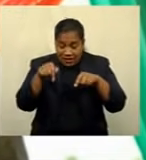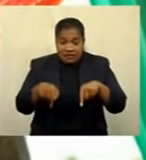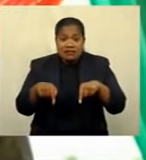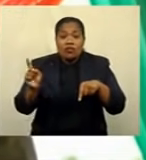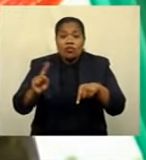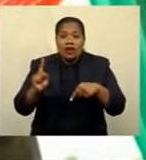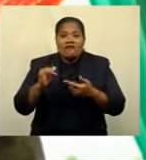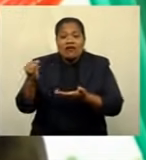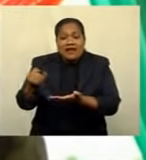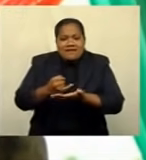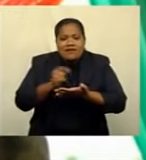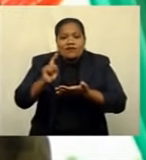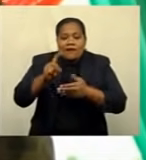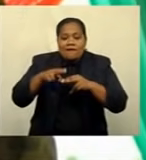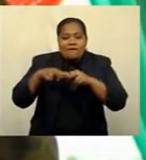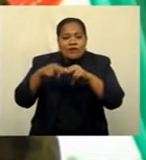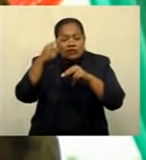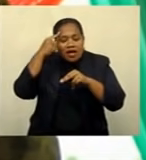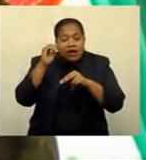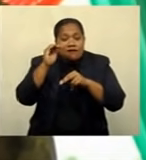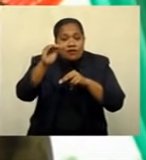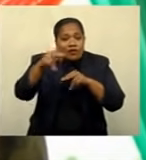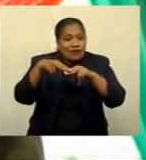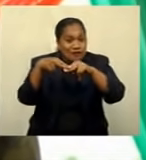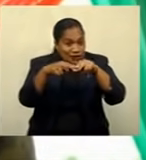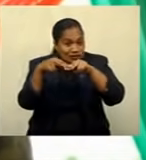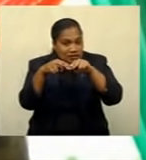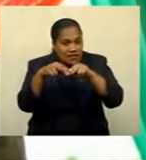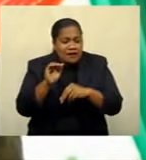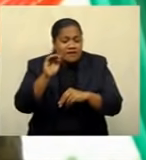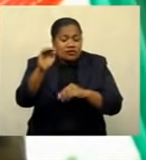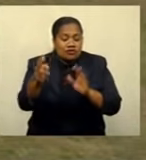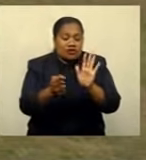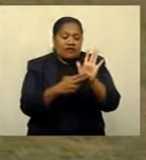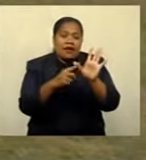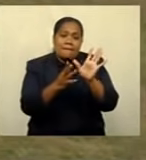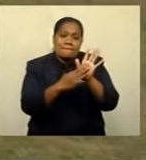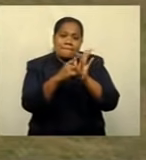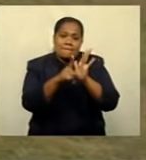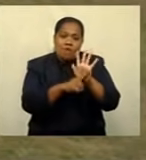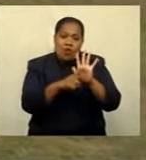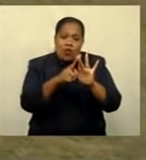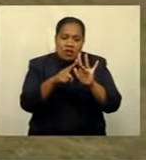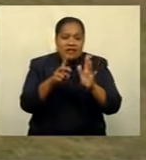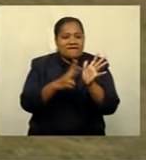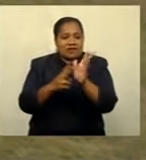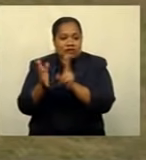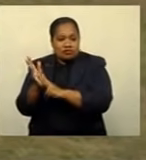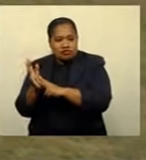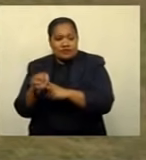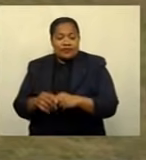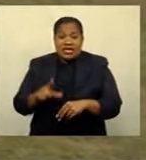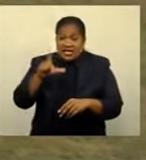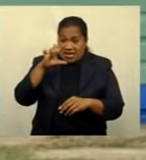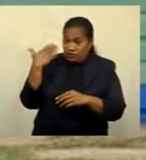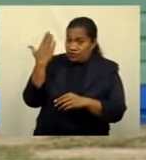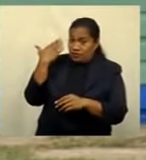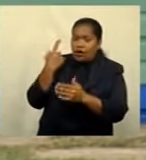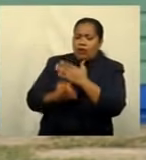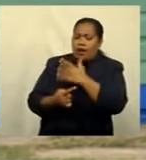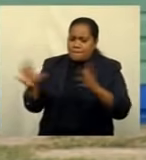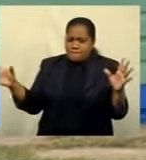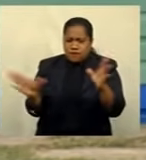in the future of Fiji, the future of the Namoli village. The previous classroom was totally destroyed by severe